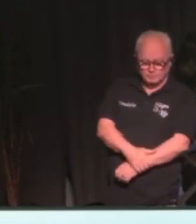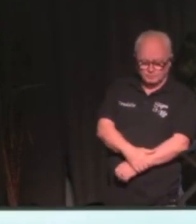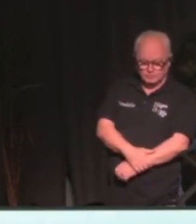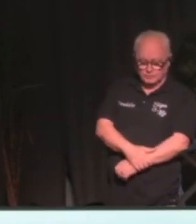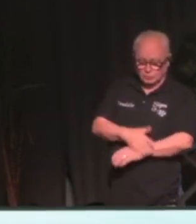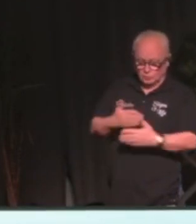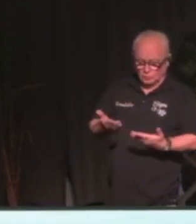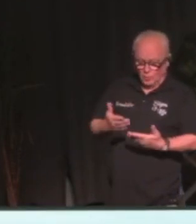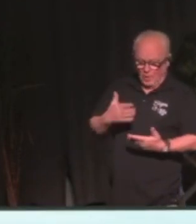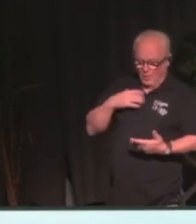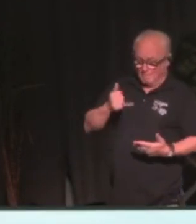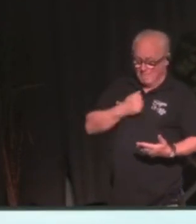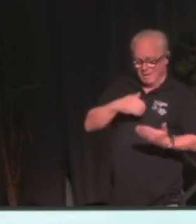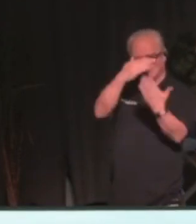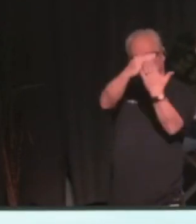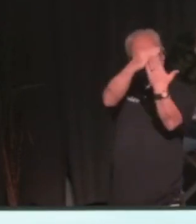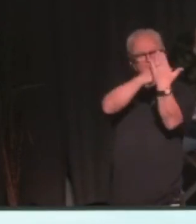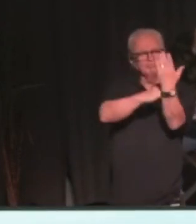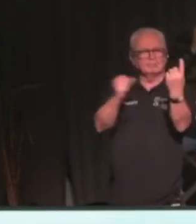And so I want my priority to be the kingdom.